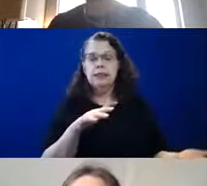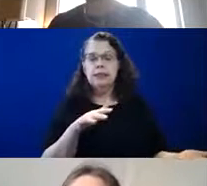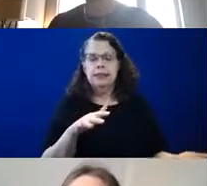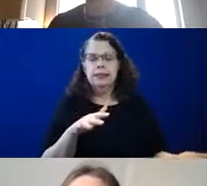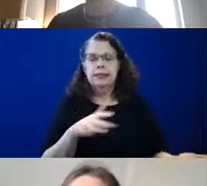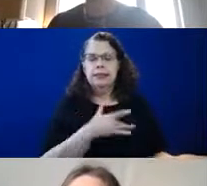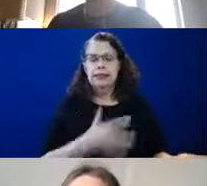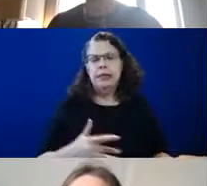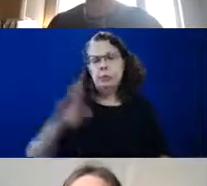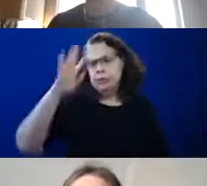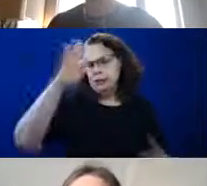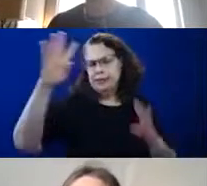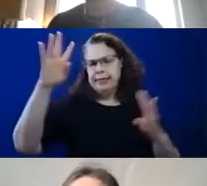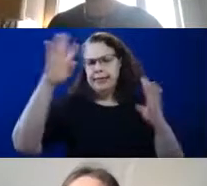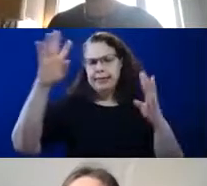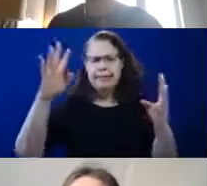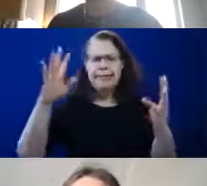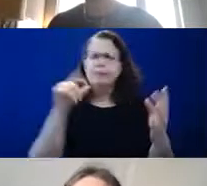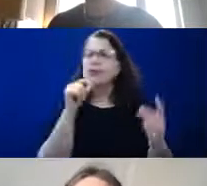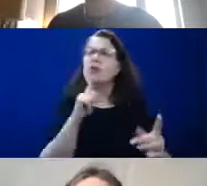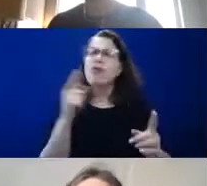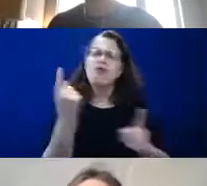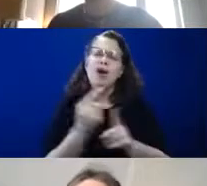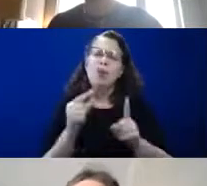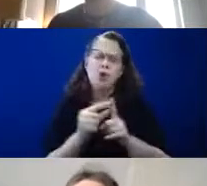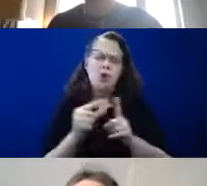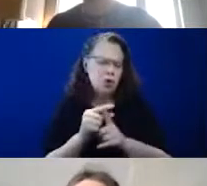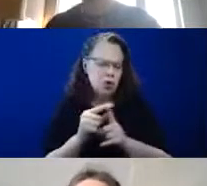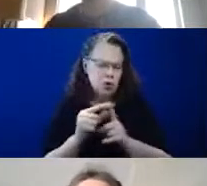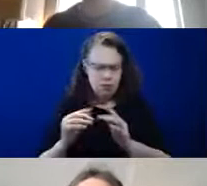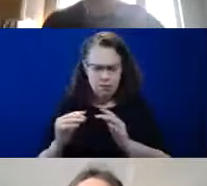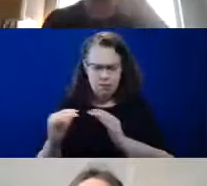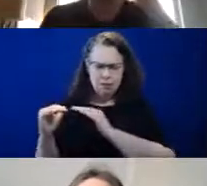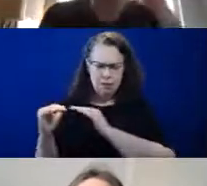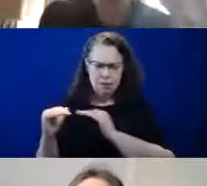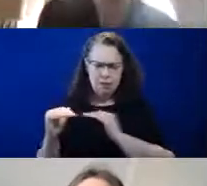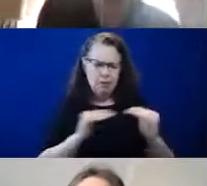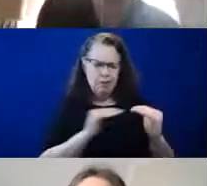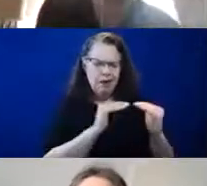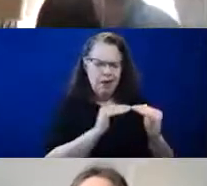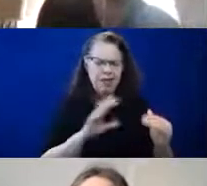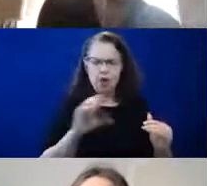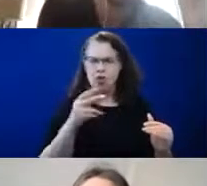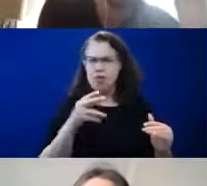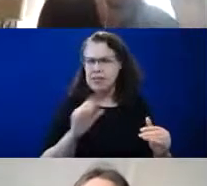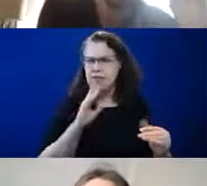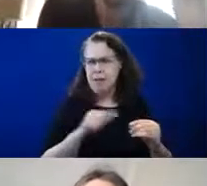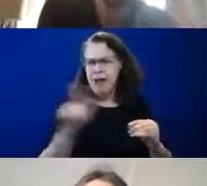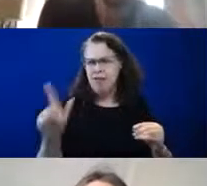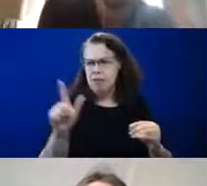created, or I'm not really sure what the right word is. My colleague Chris could also talk about that because he was on the library space committee.